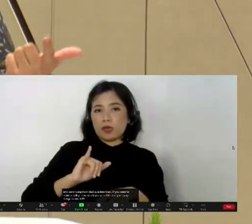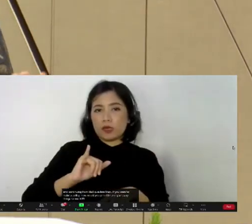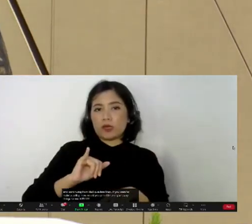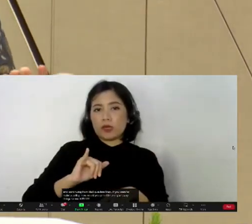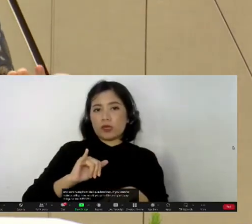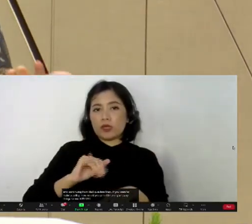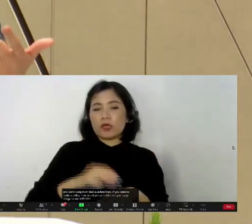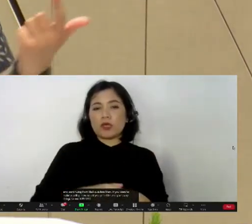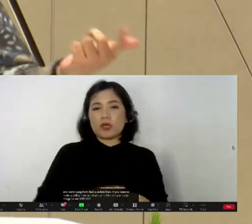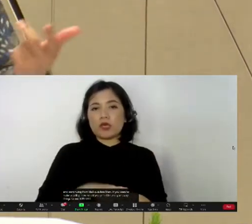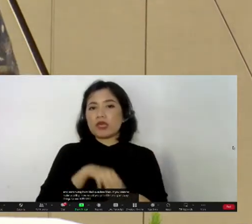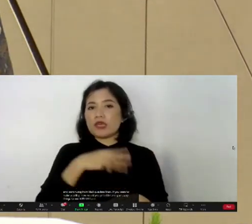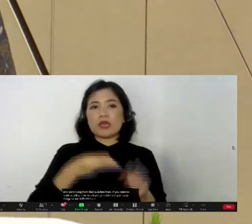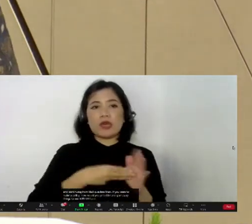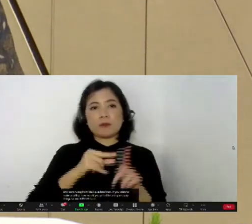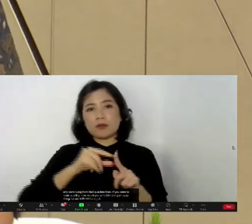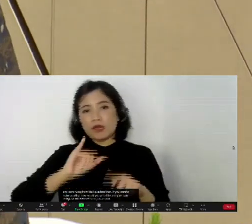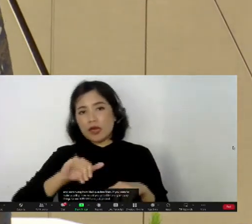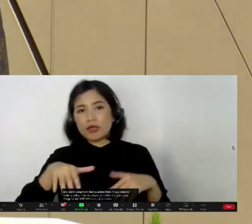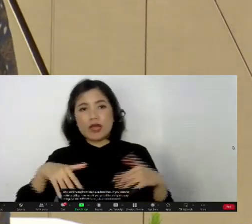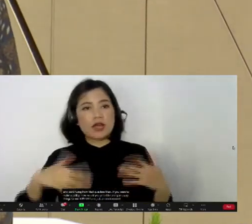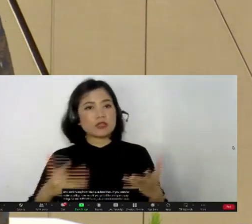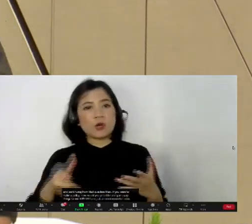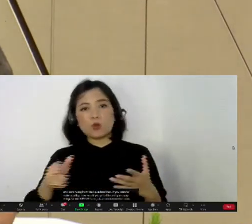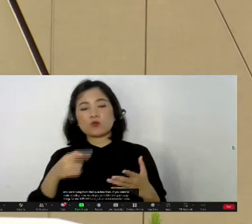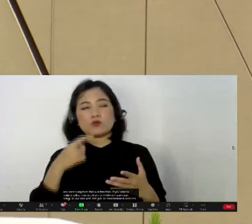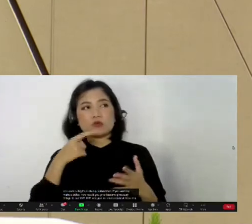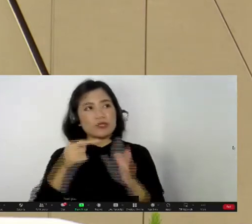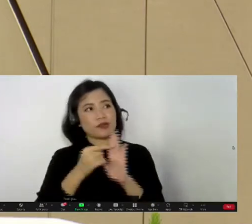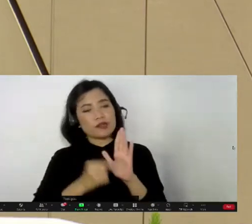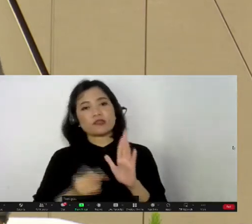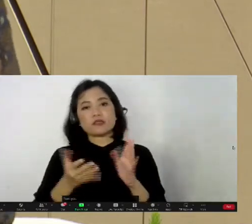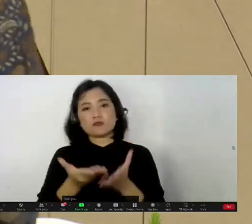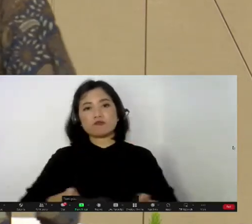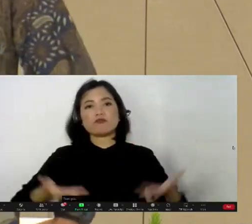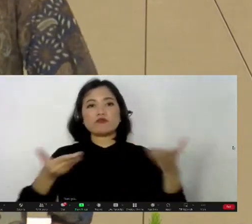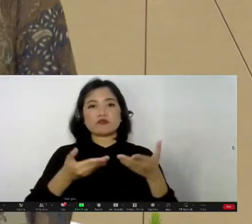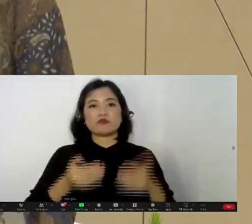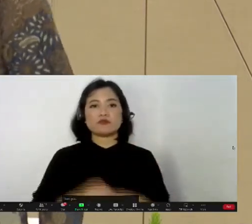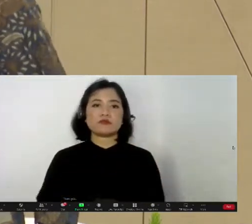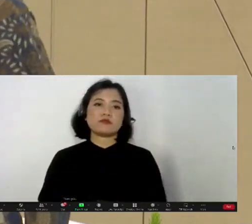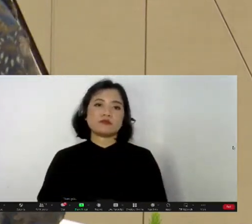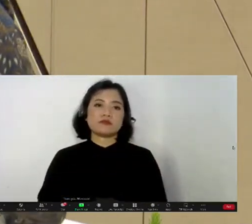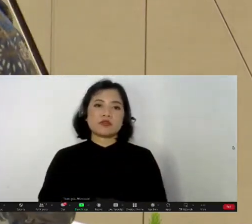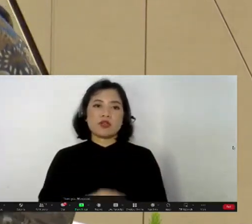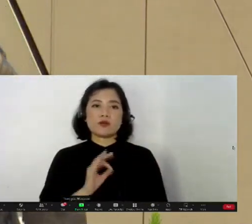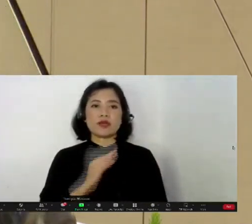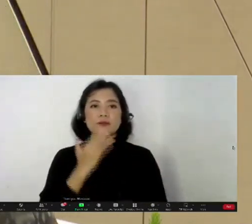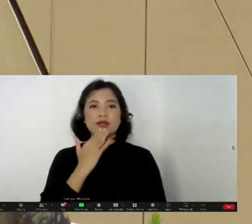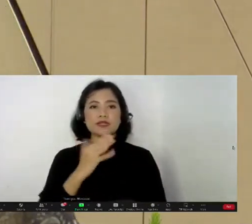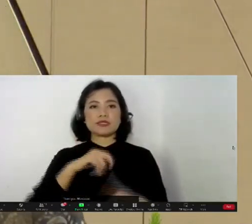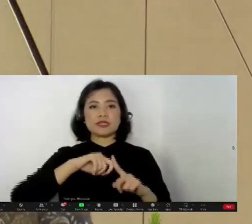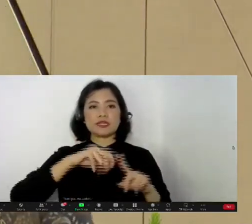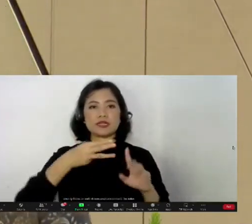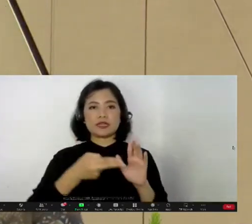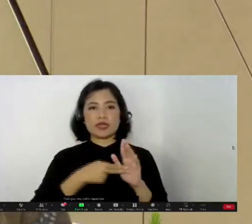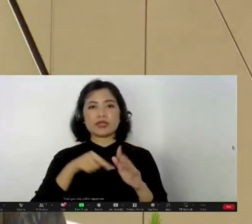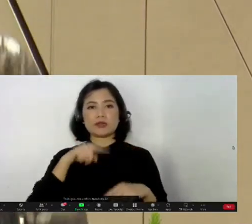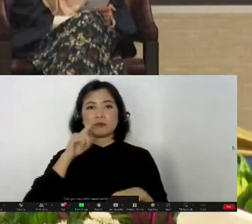MPI, and just an environmental index? Thank you. Thank you, Mr. Ken. And the questions